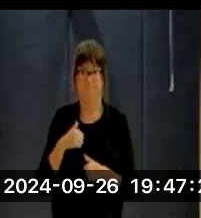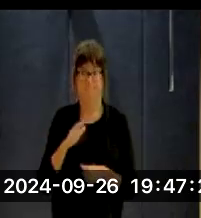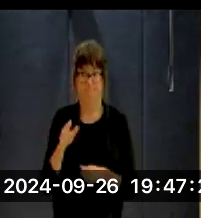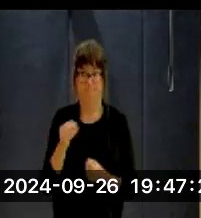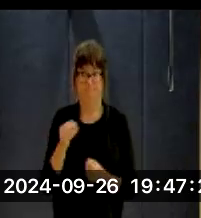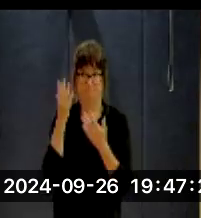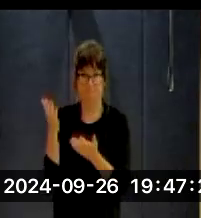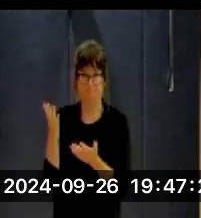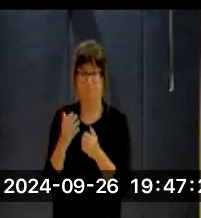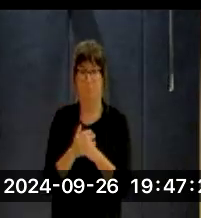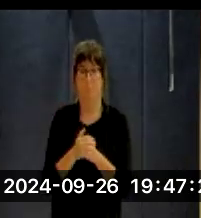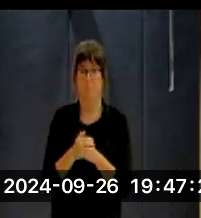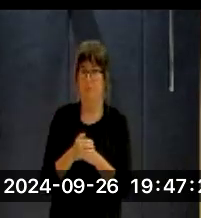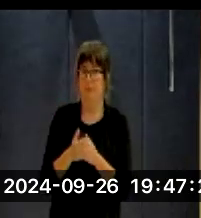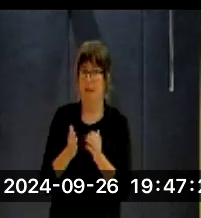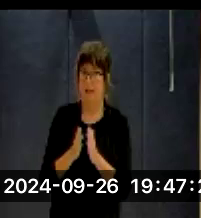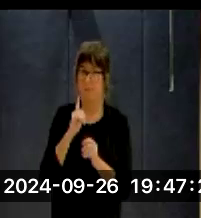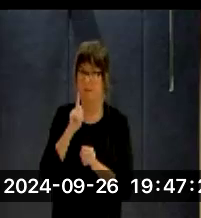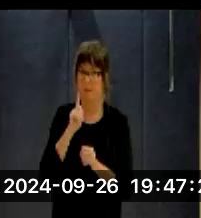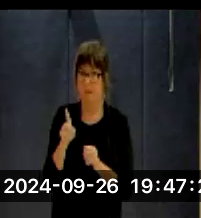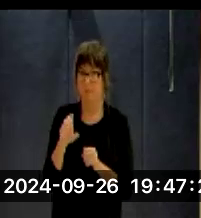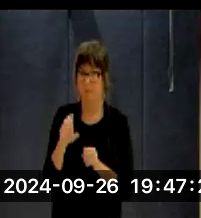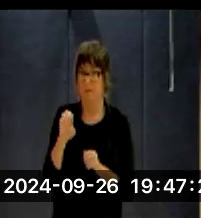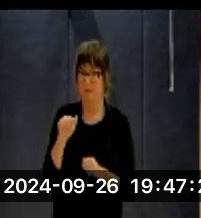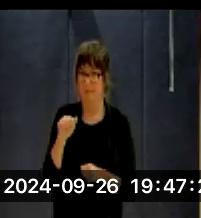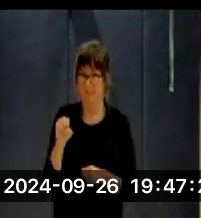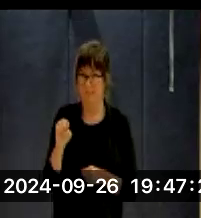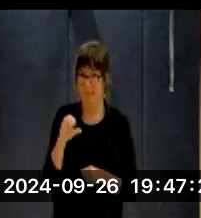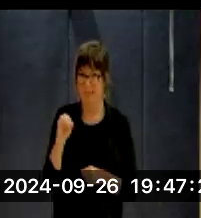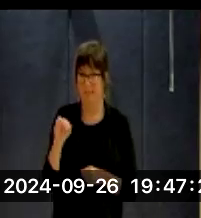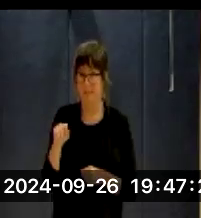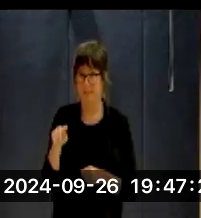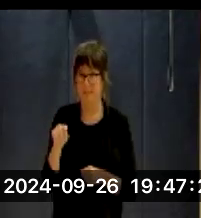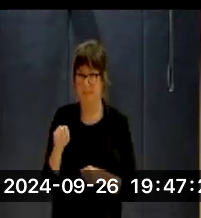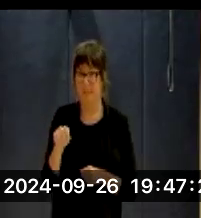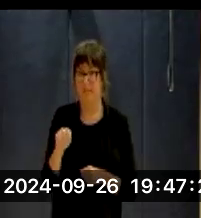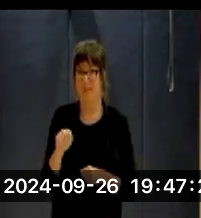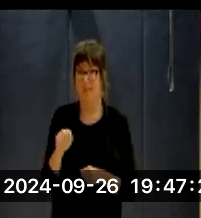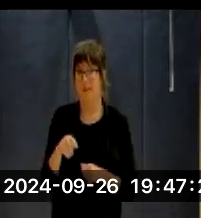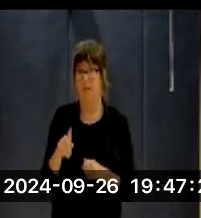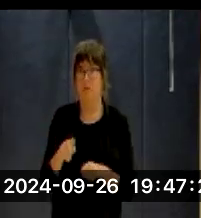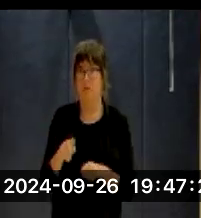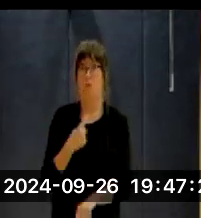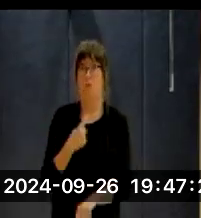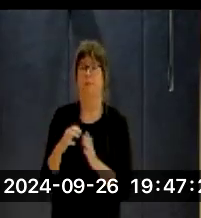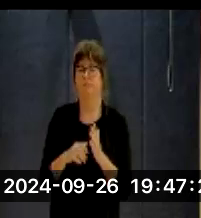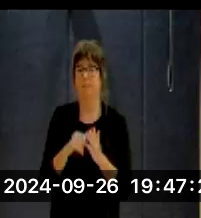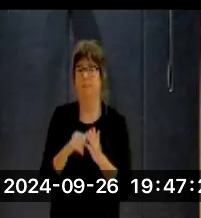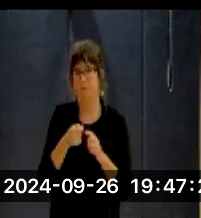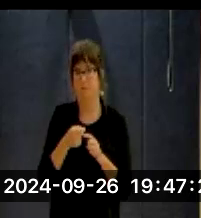I asked for them to cease and desist. And I got a lengthy letter from their legal